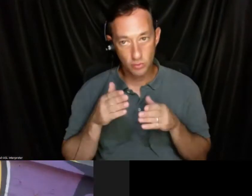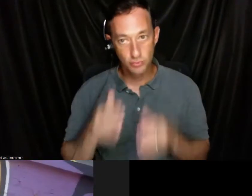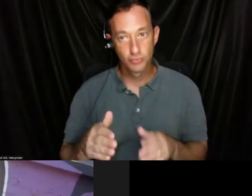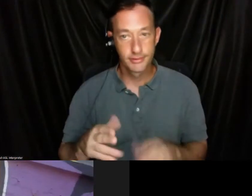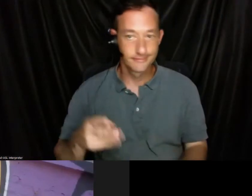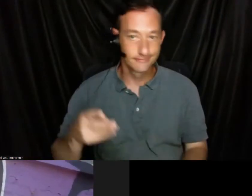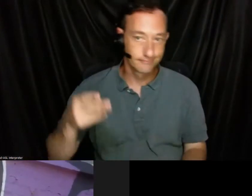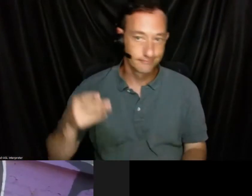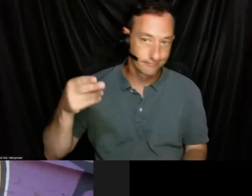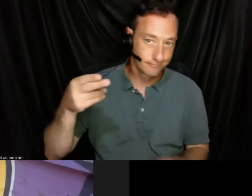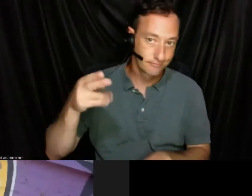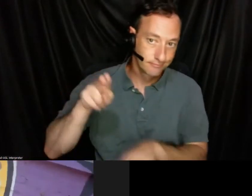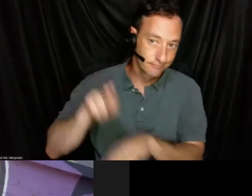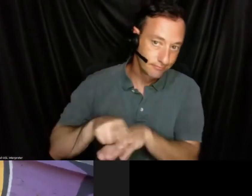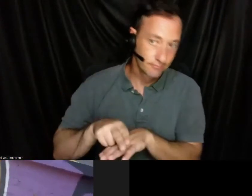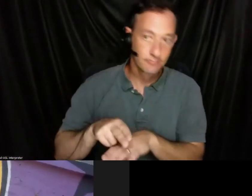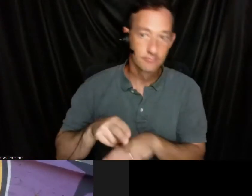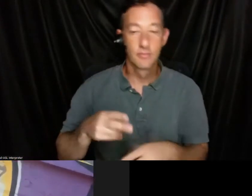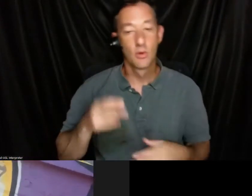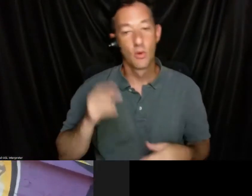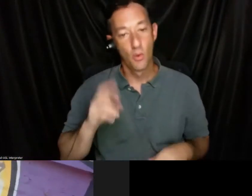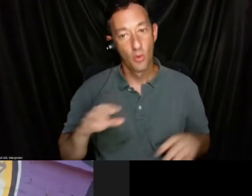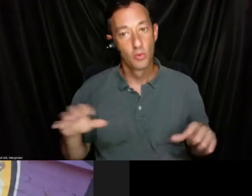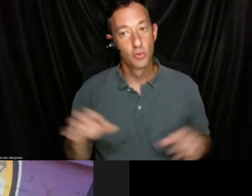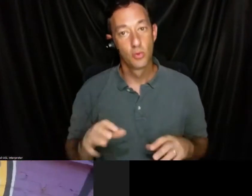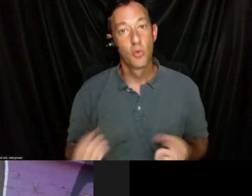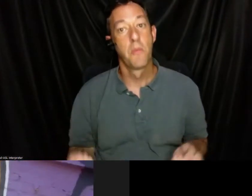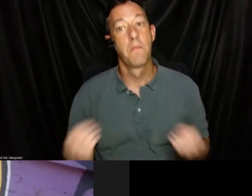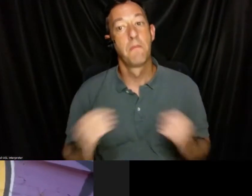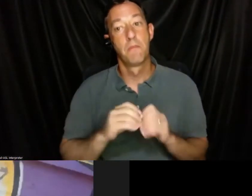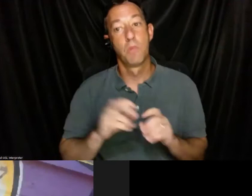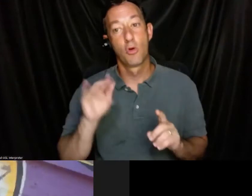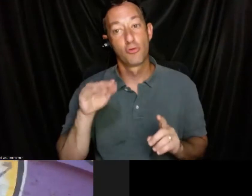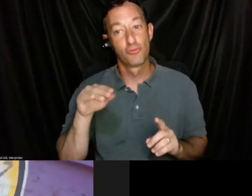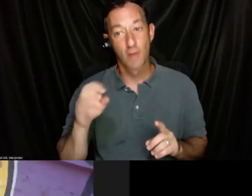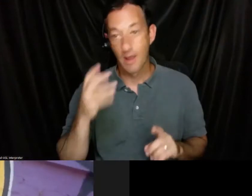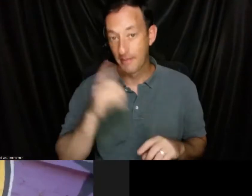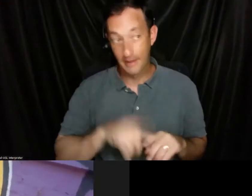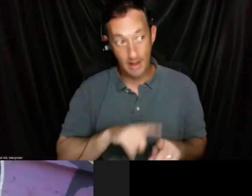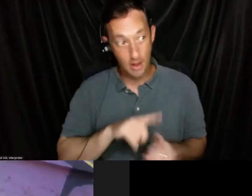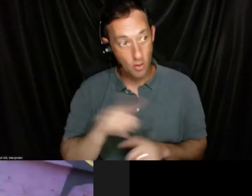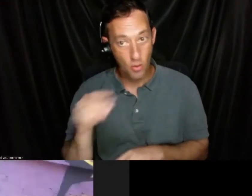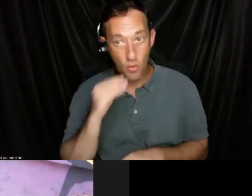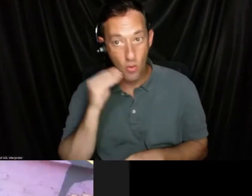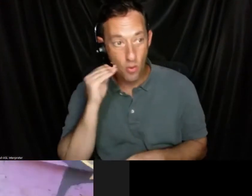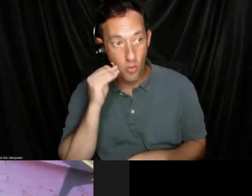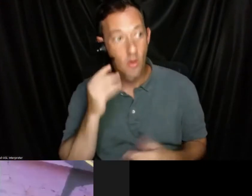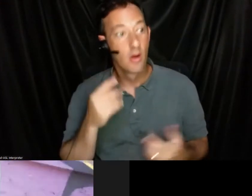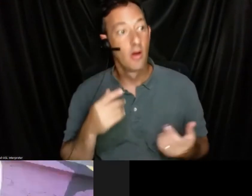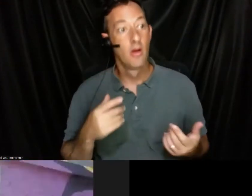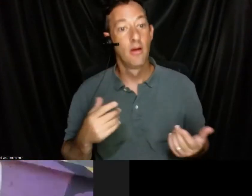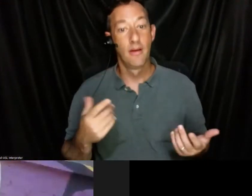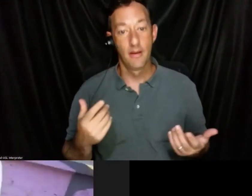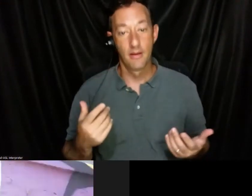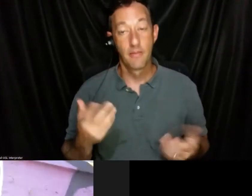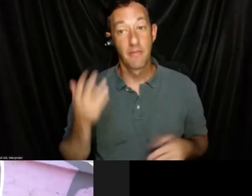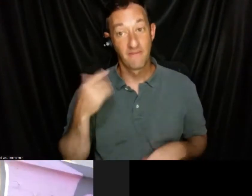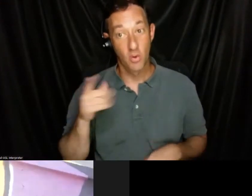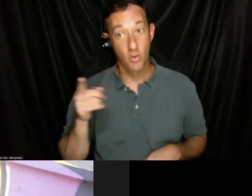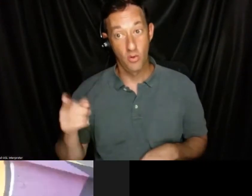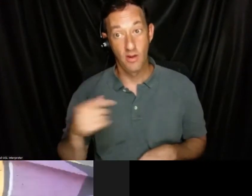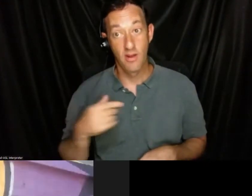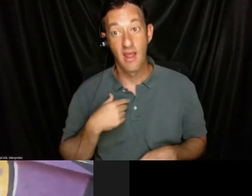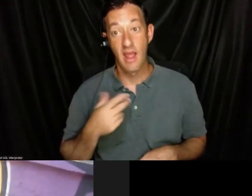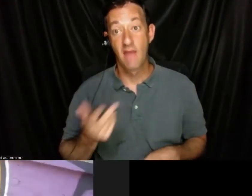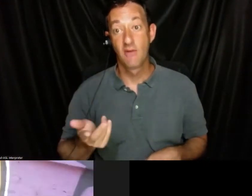door for a person to commit more crimes because they can't go home, but they have a place where they've been that gives them 3 hots and a cot, which